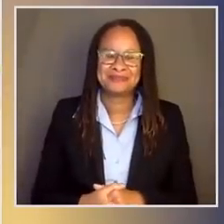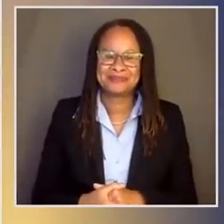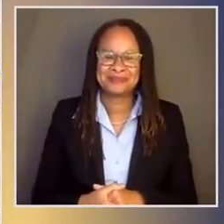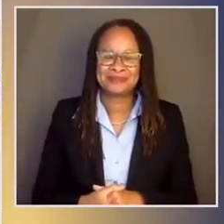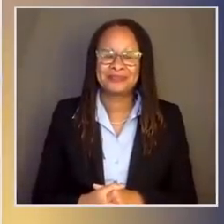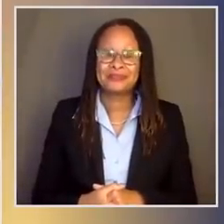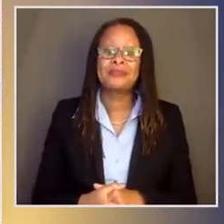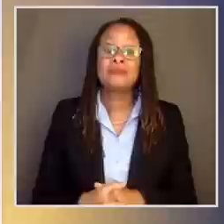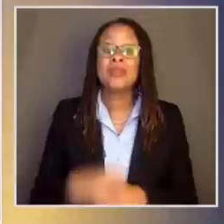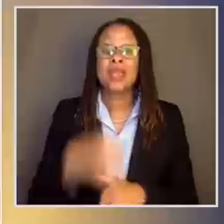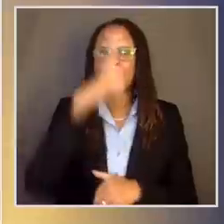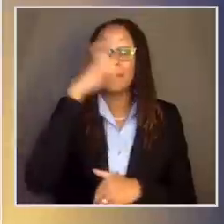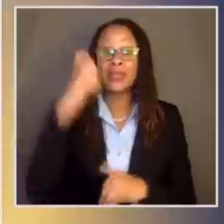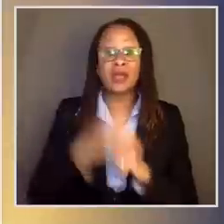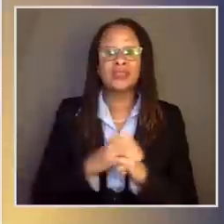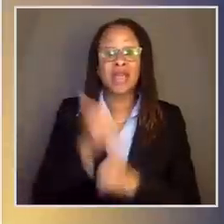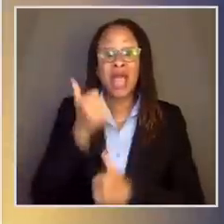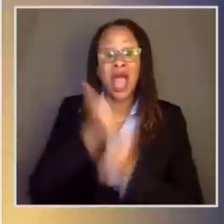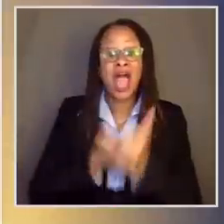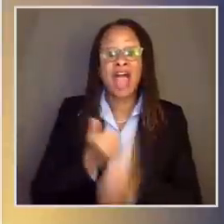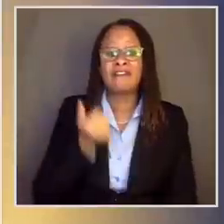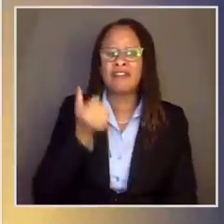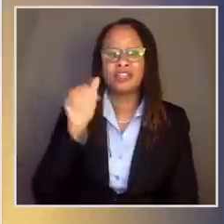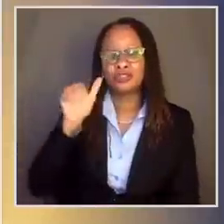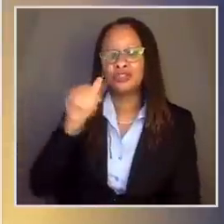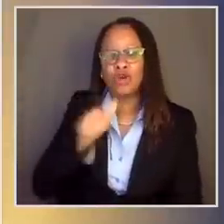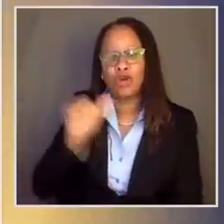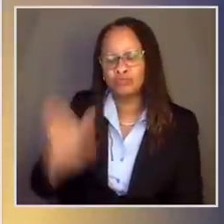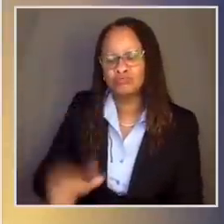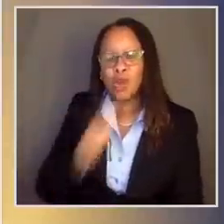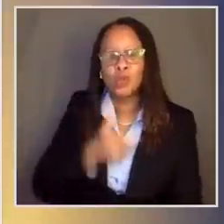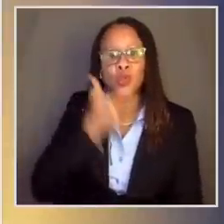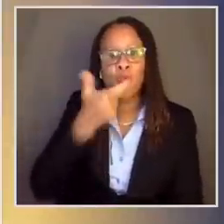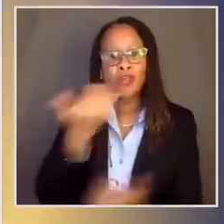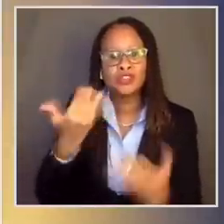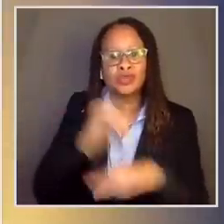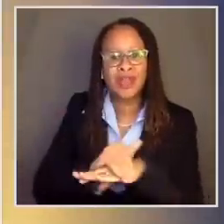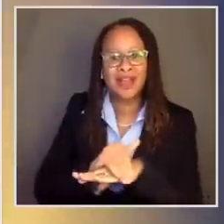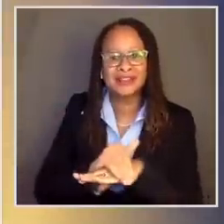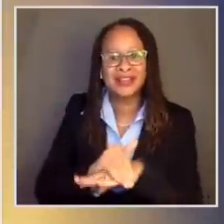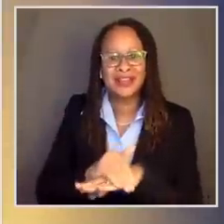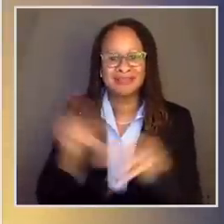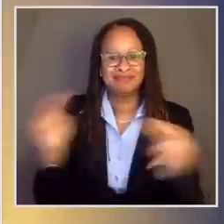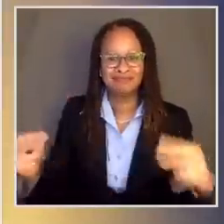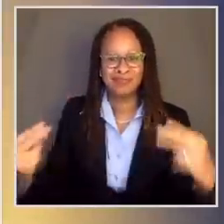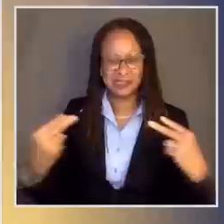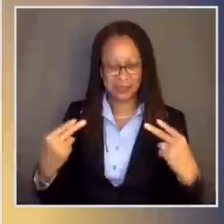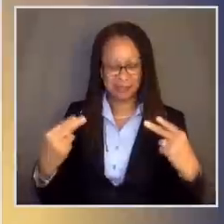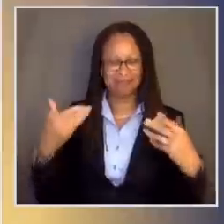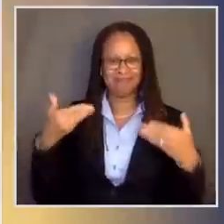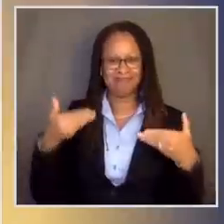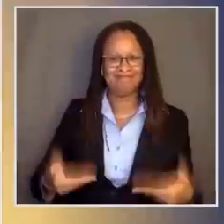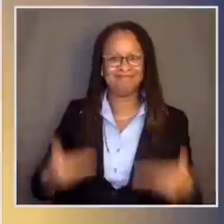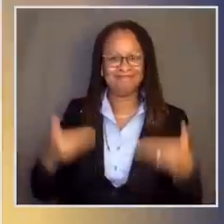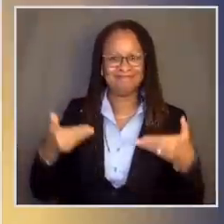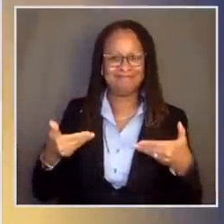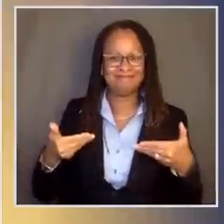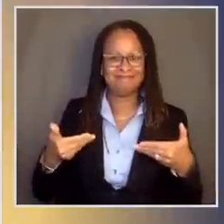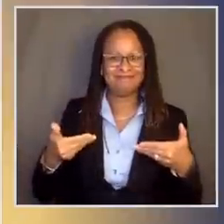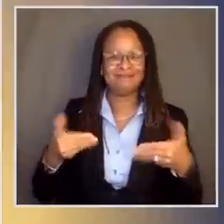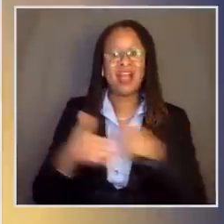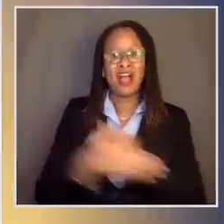Because every little girl watching tonight sees that this is a country